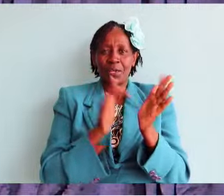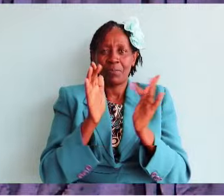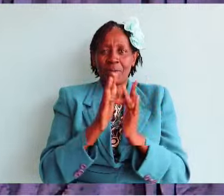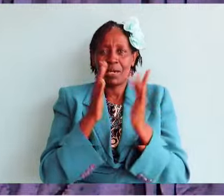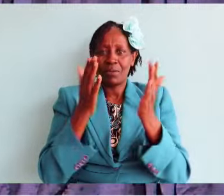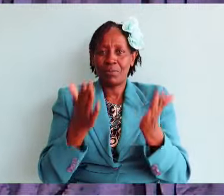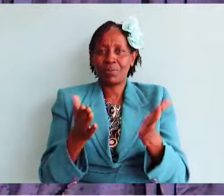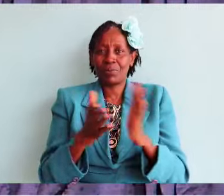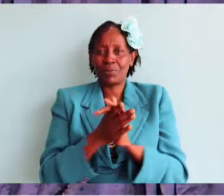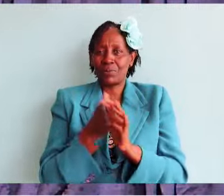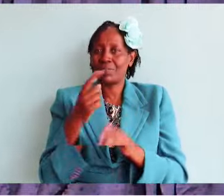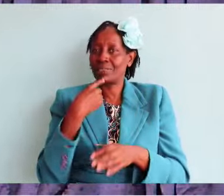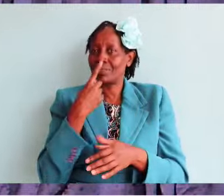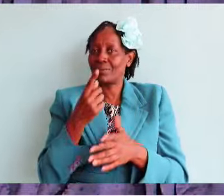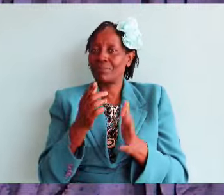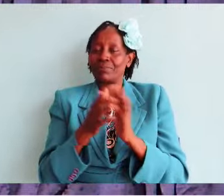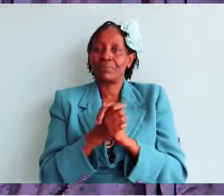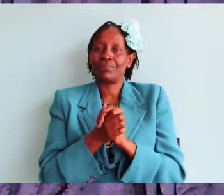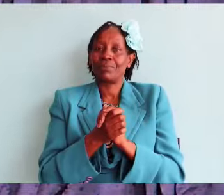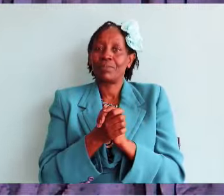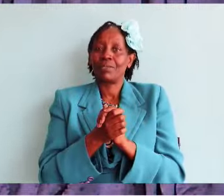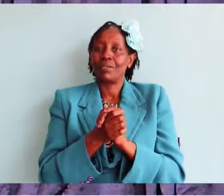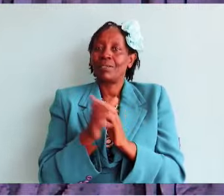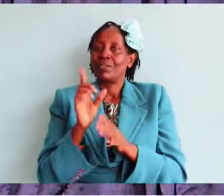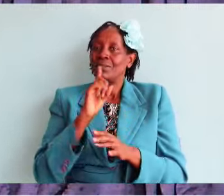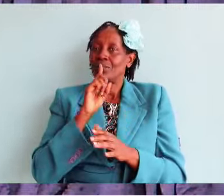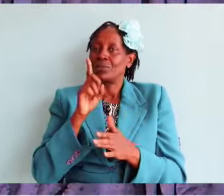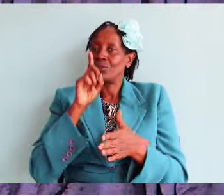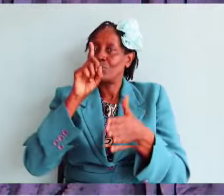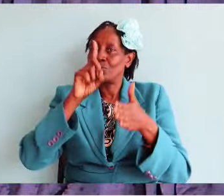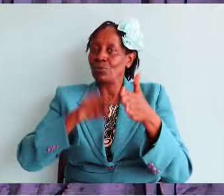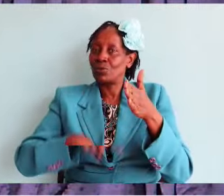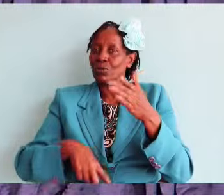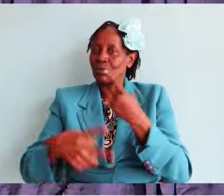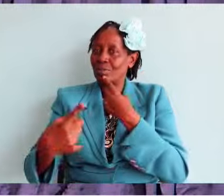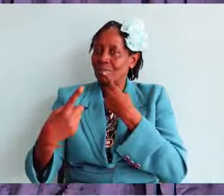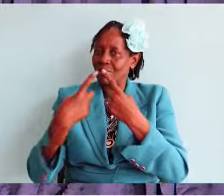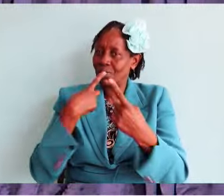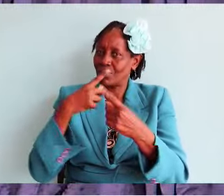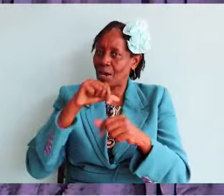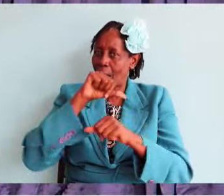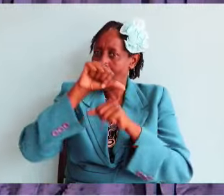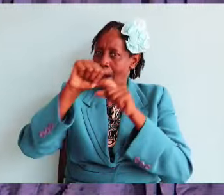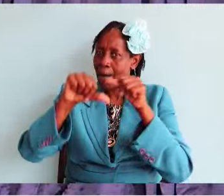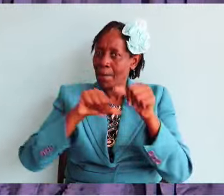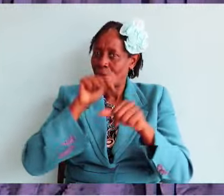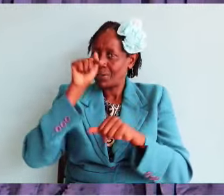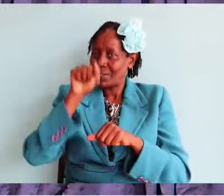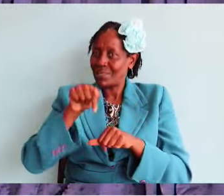us. So, what are we talking about this morning?